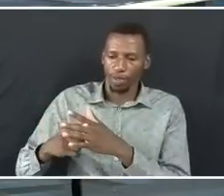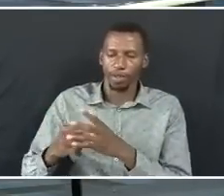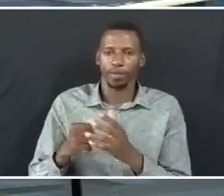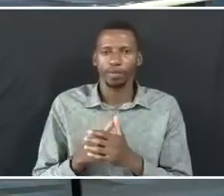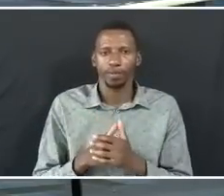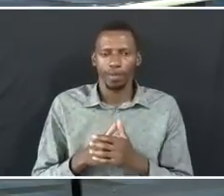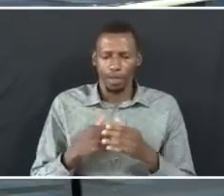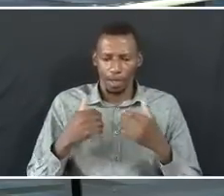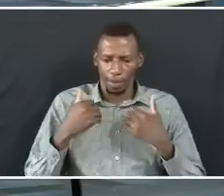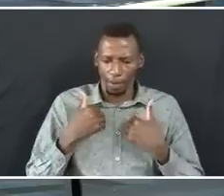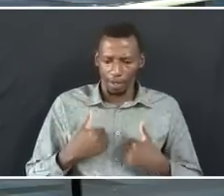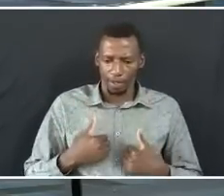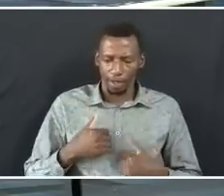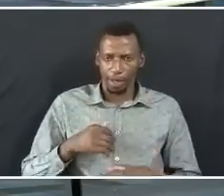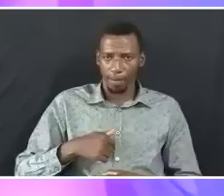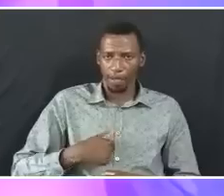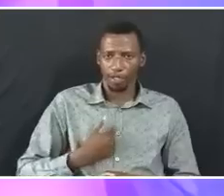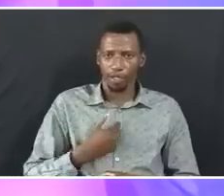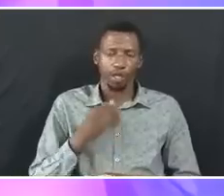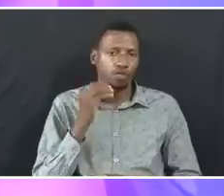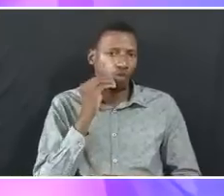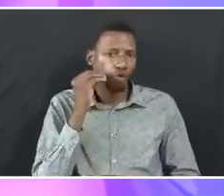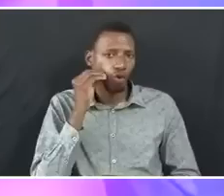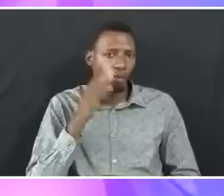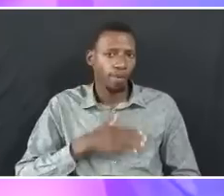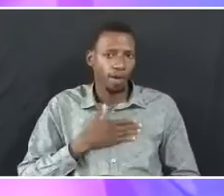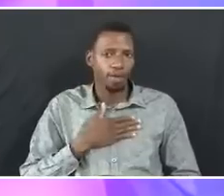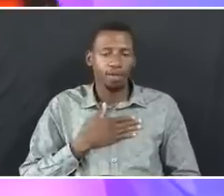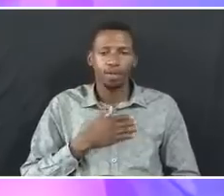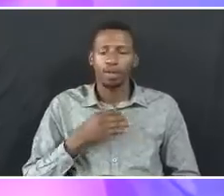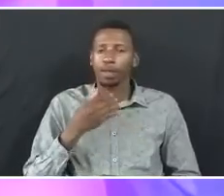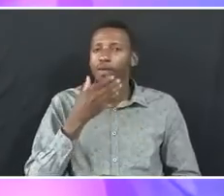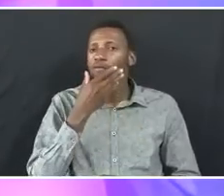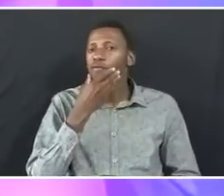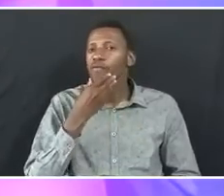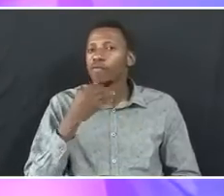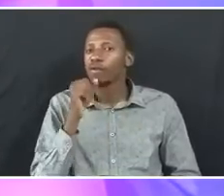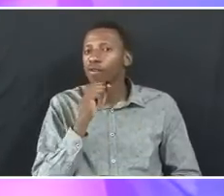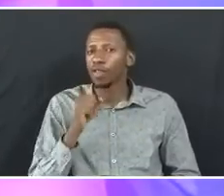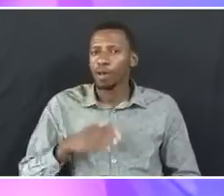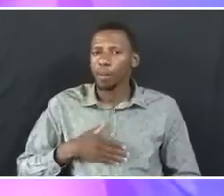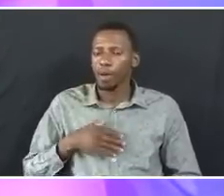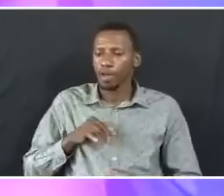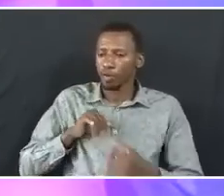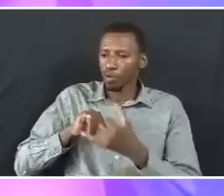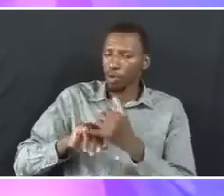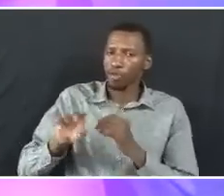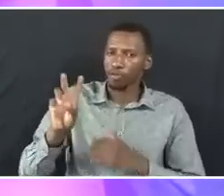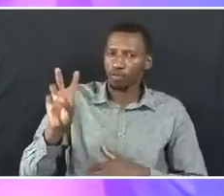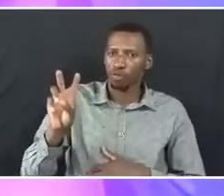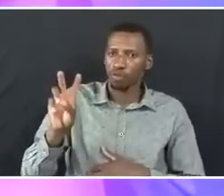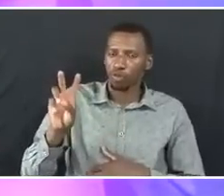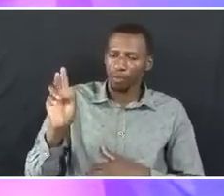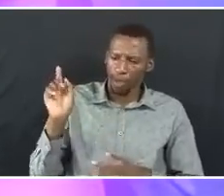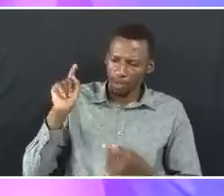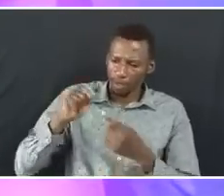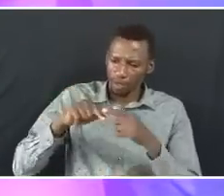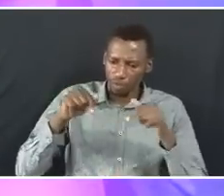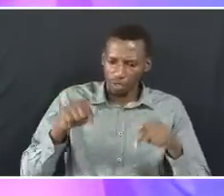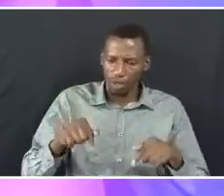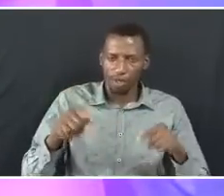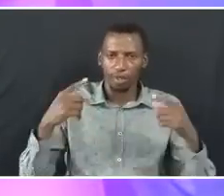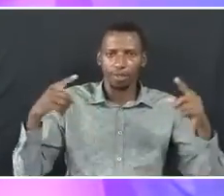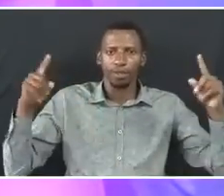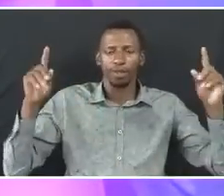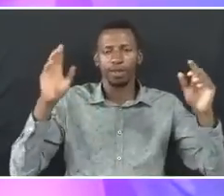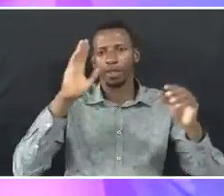I personally come from a home. My grandpa had two wives. To date, it has never worked. As